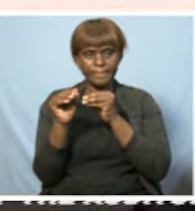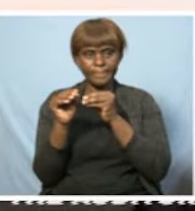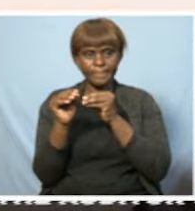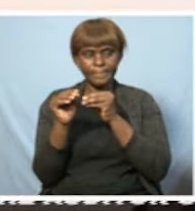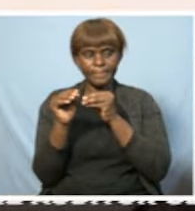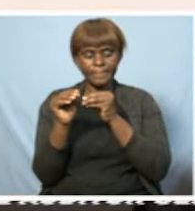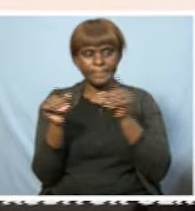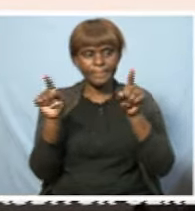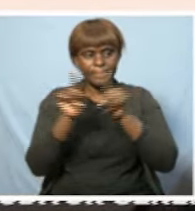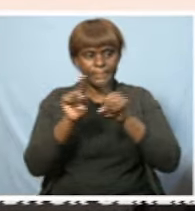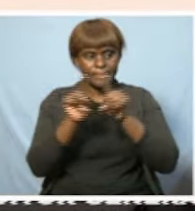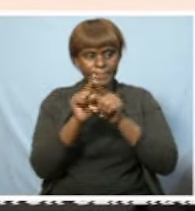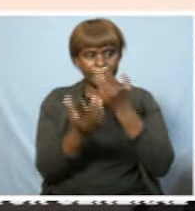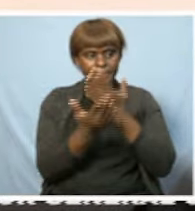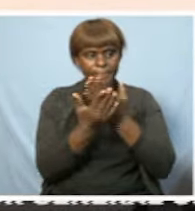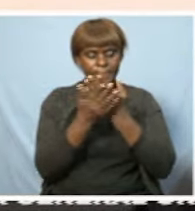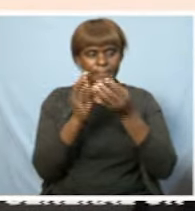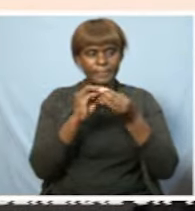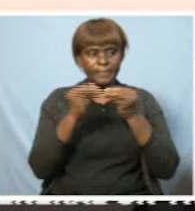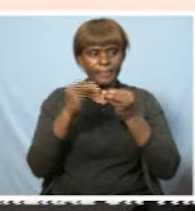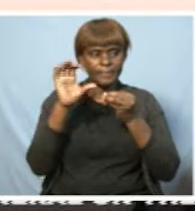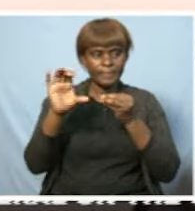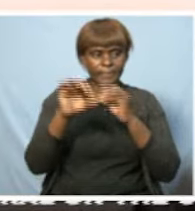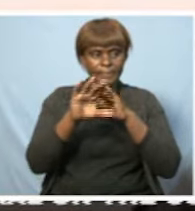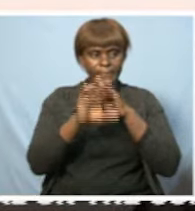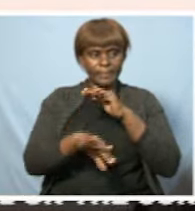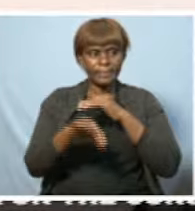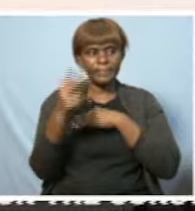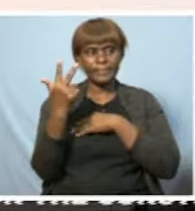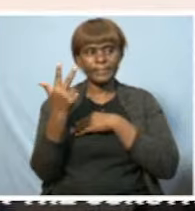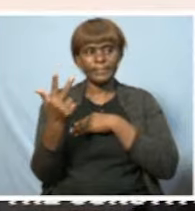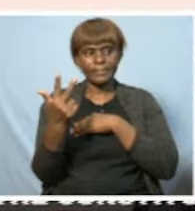the same appendix C under 3.